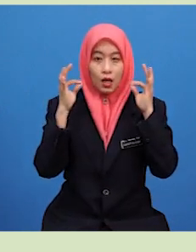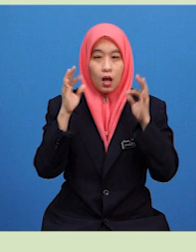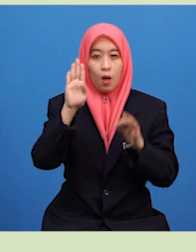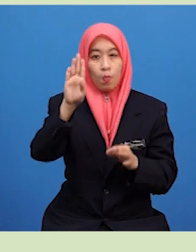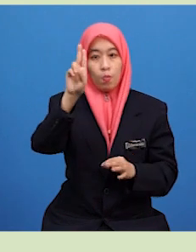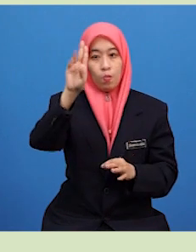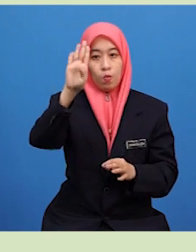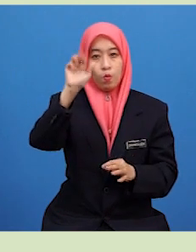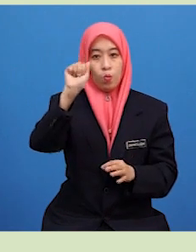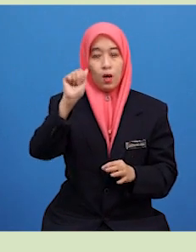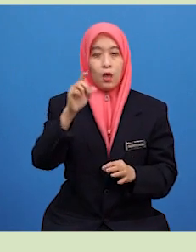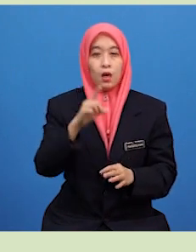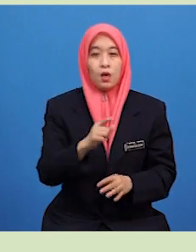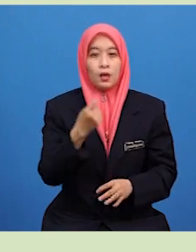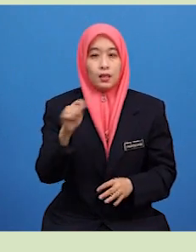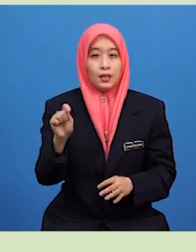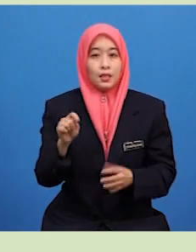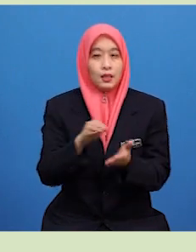Booba the rat,